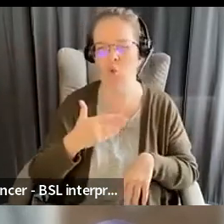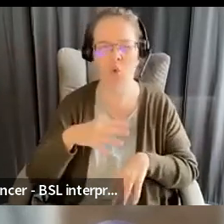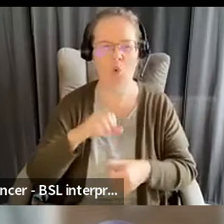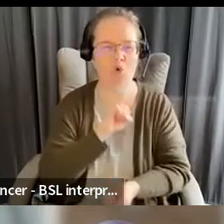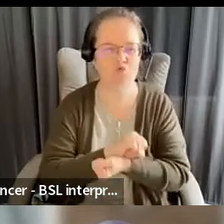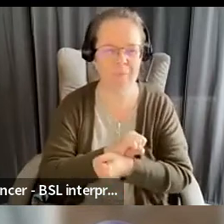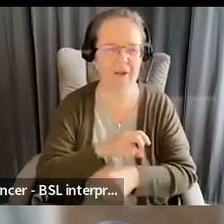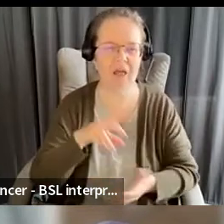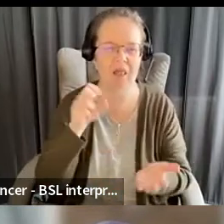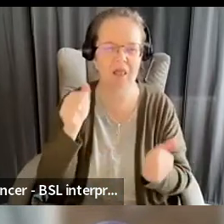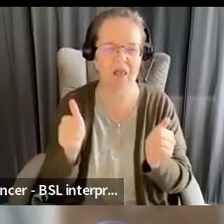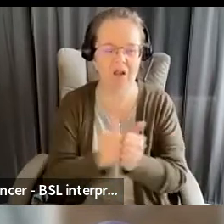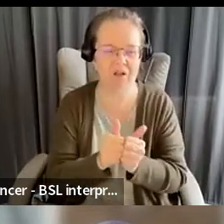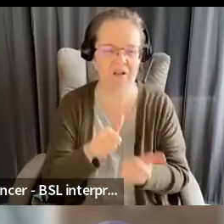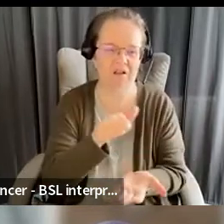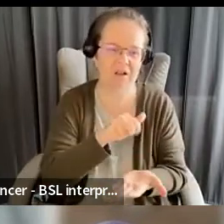spent convictions.